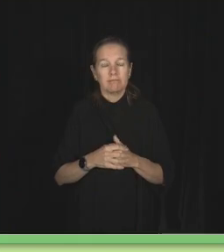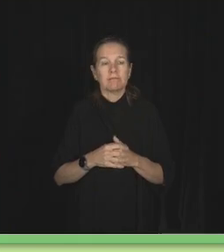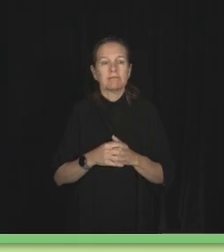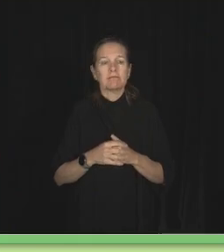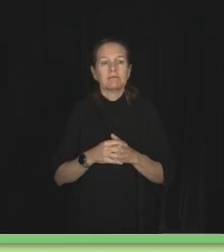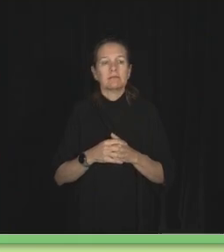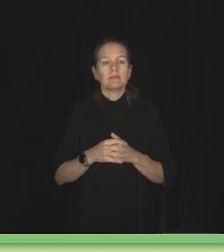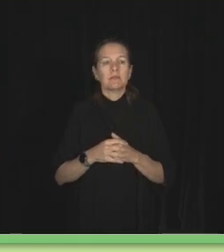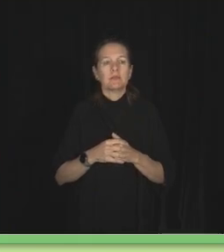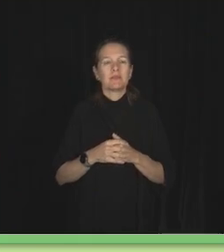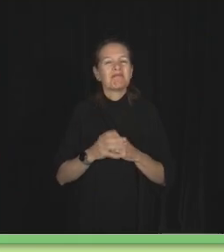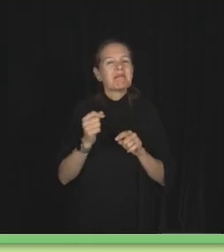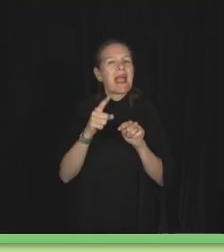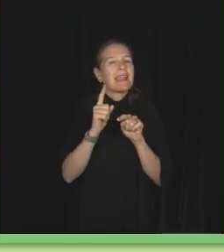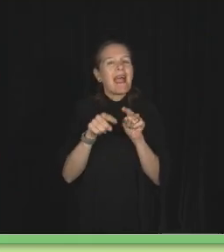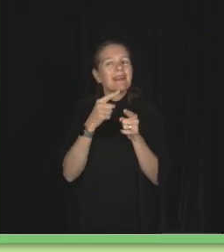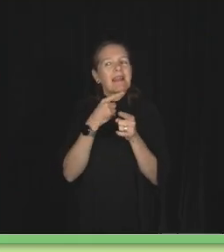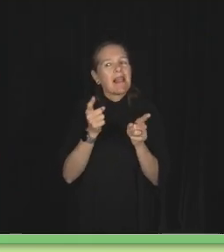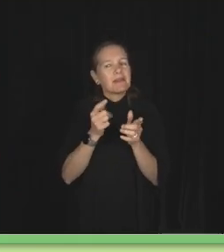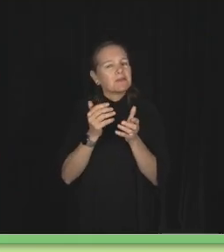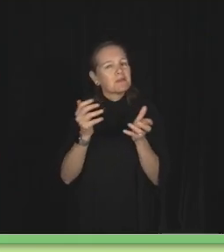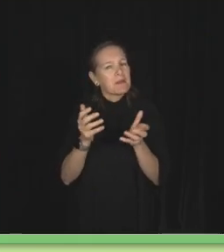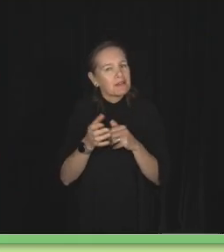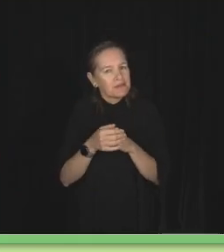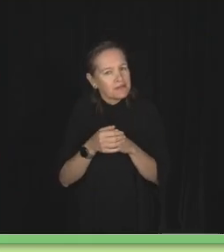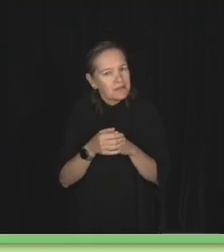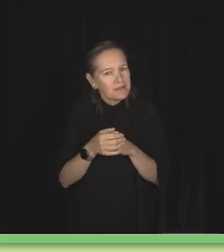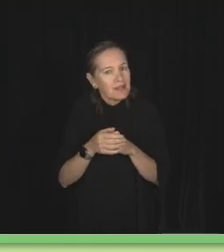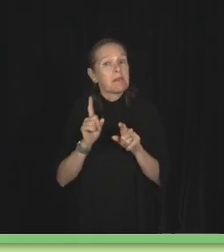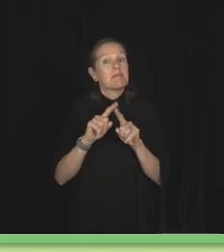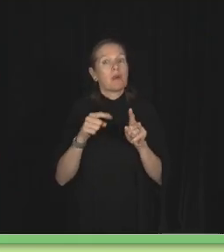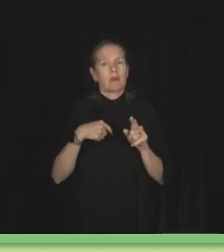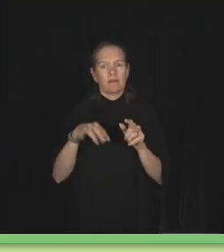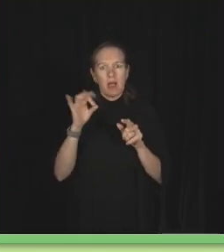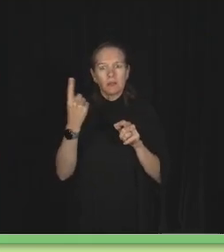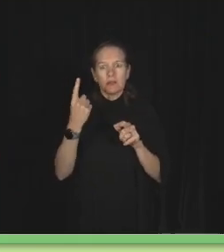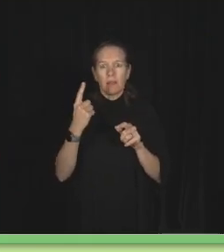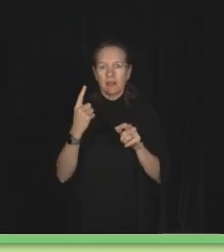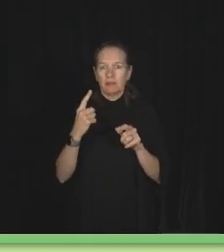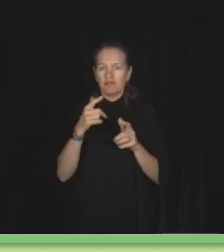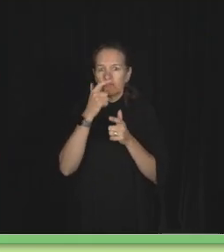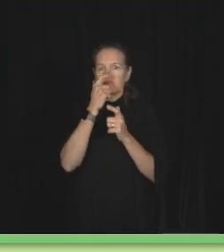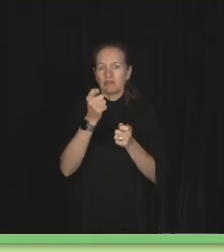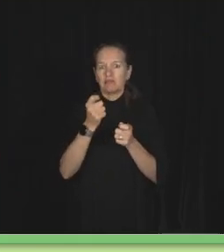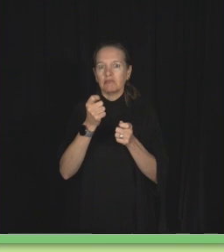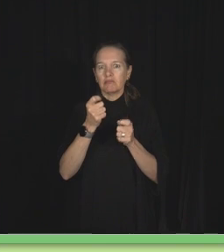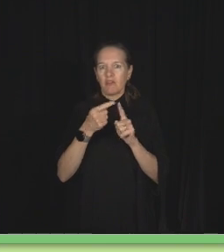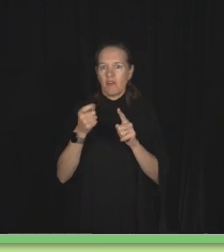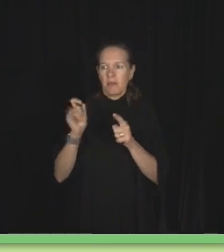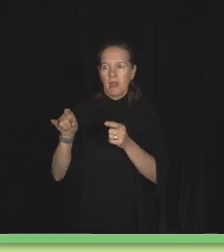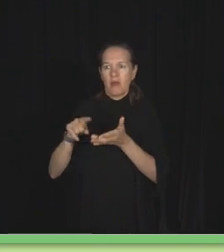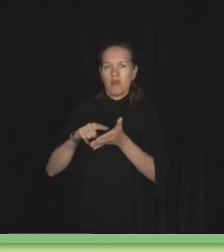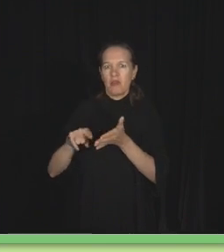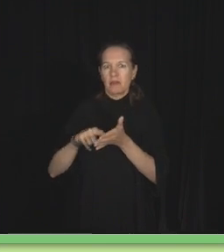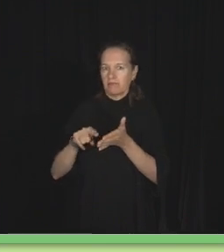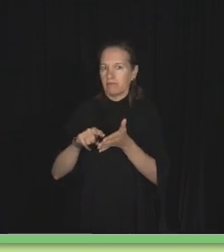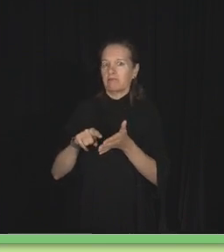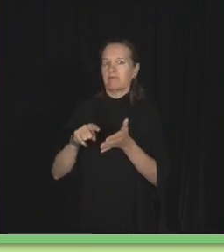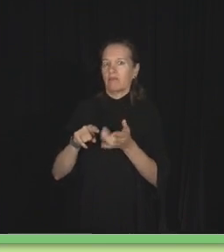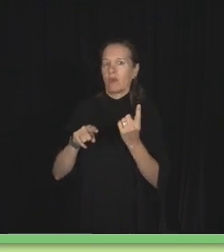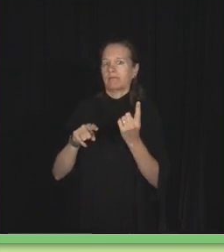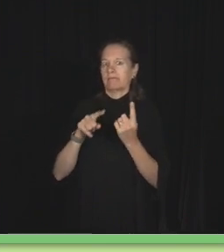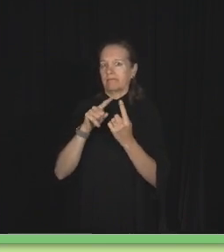Can't talk about too much yet, but an interesting initial finding from the audit, which the the